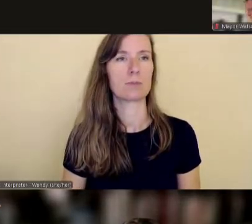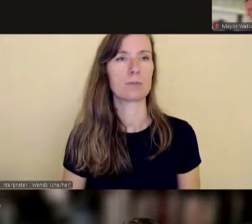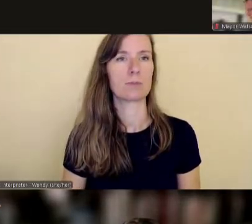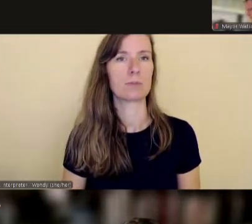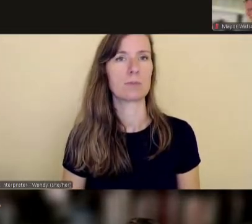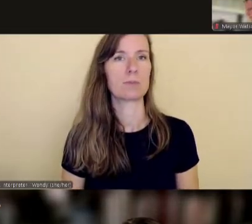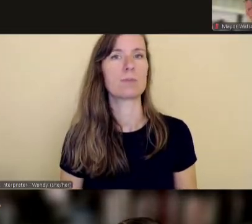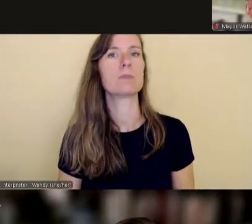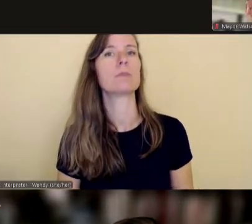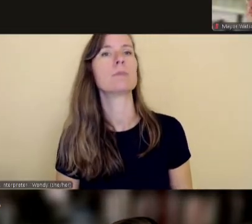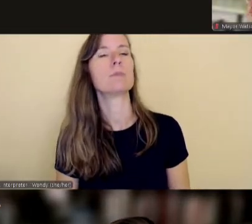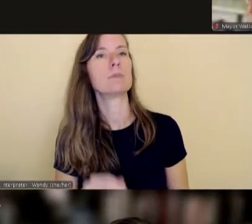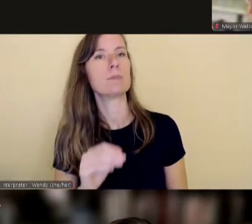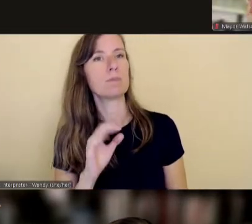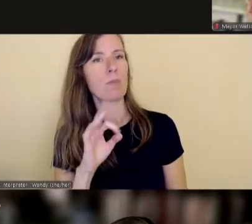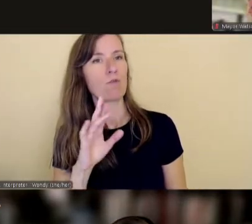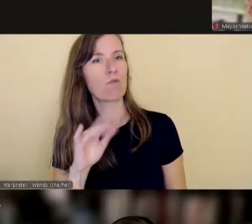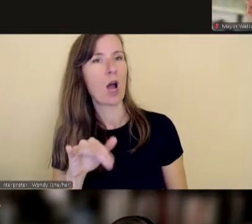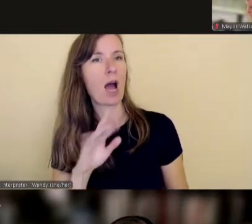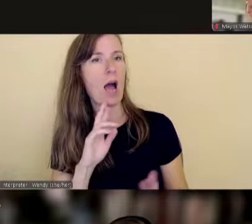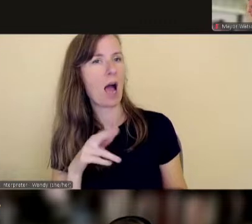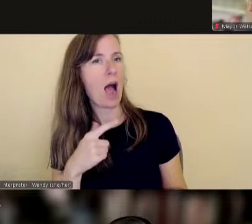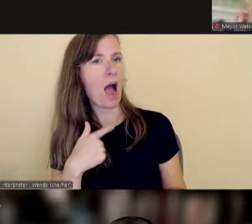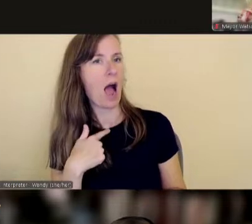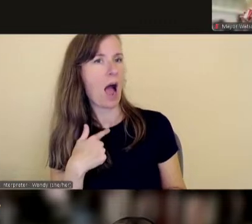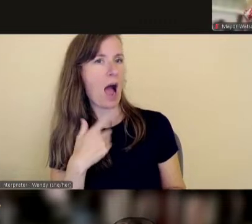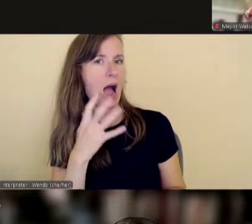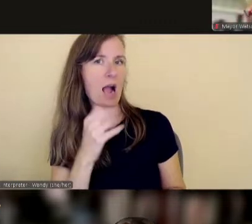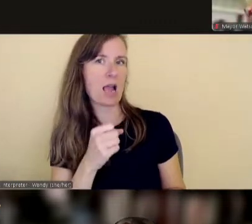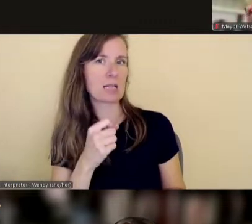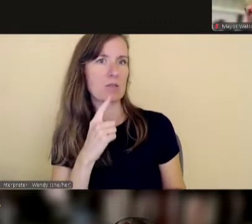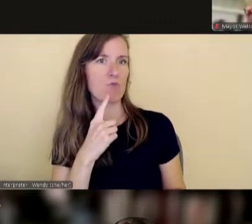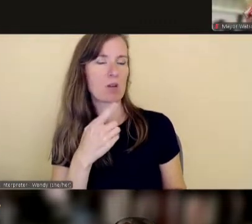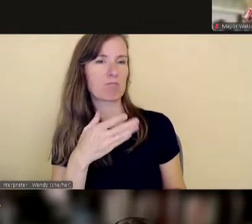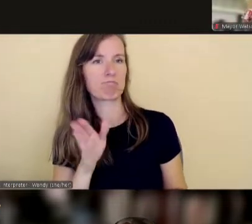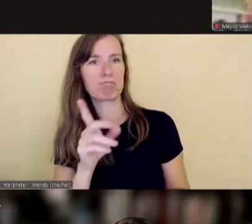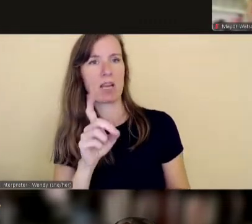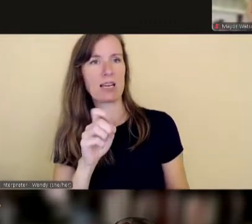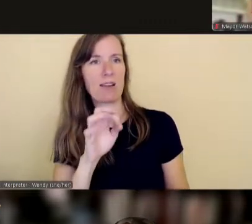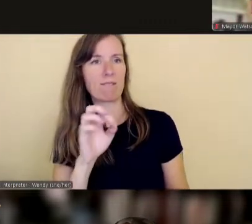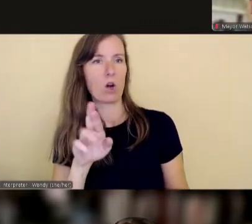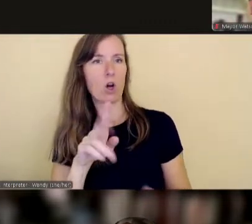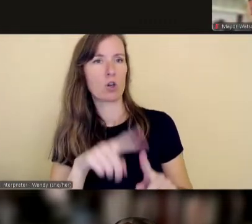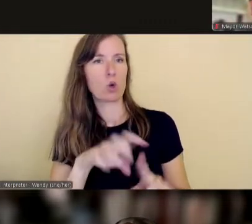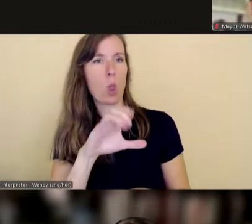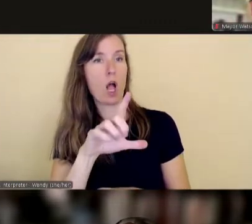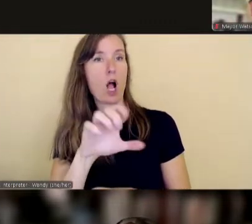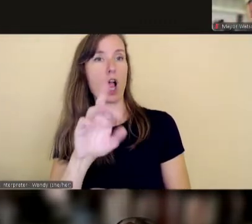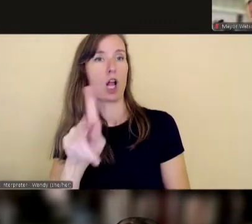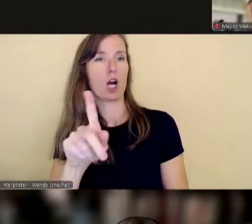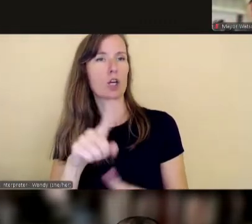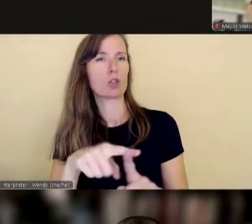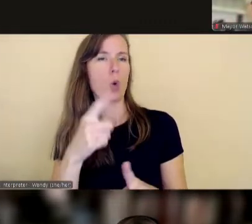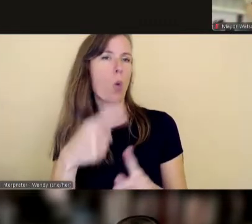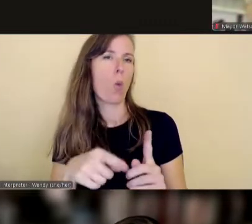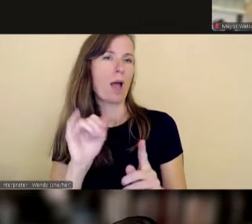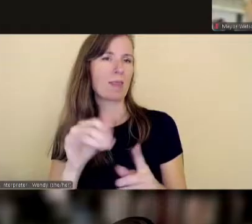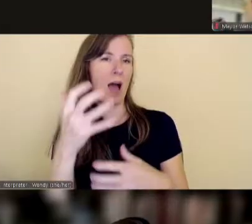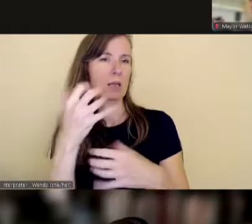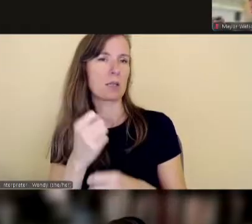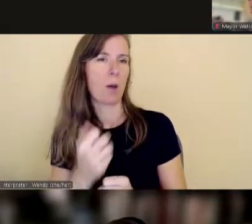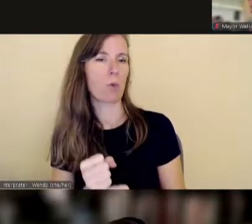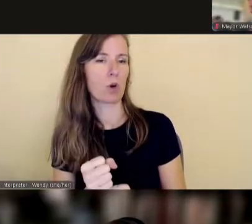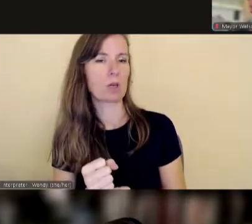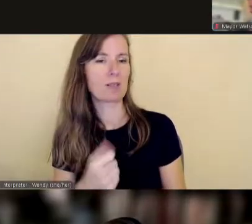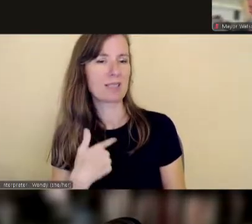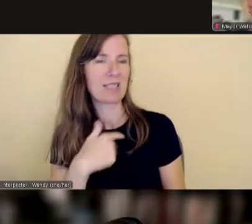Okay, I guess I would defer to the clerk as to whatever her minutes were, because I haven't had the opportunity to go back and double check from the